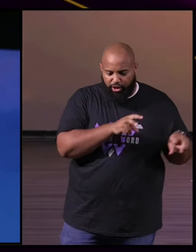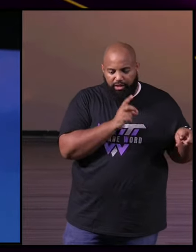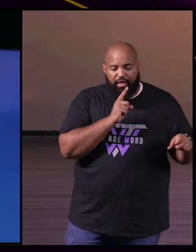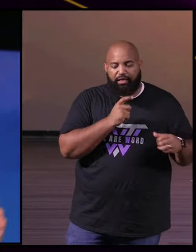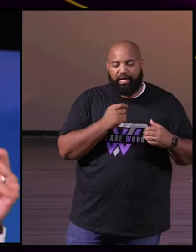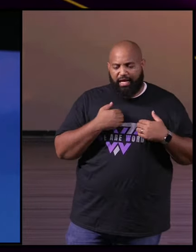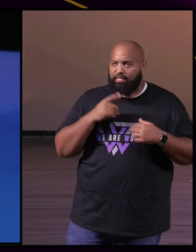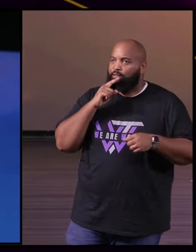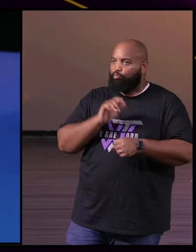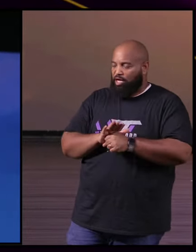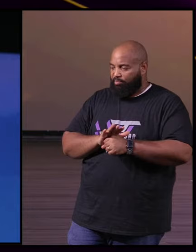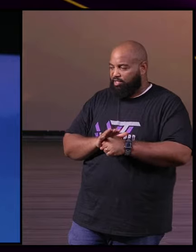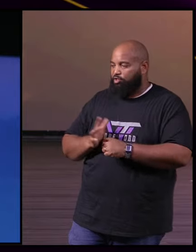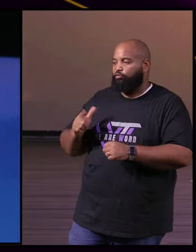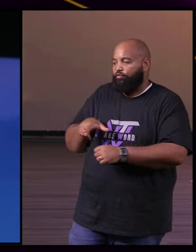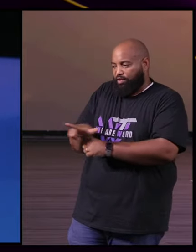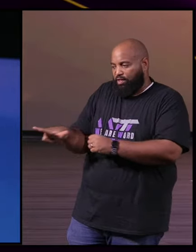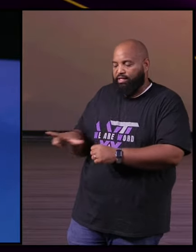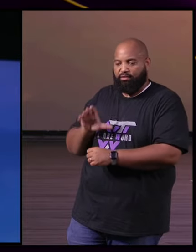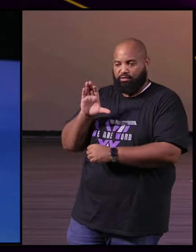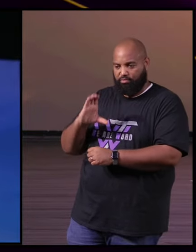God to test his faith.